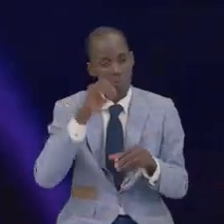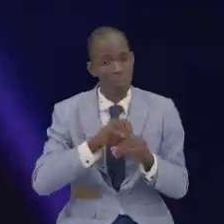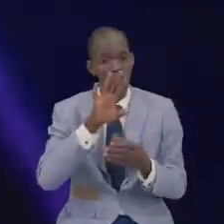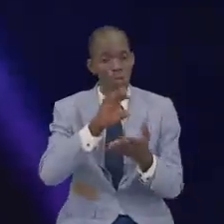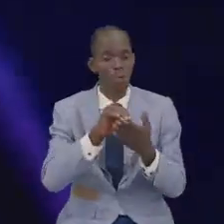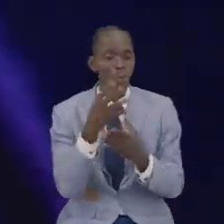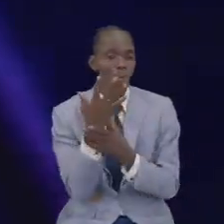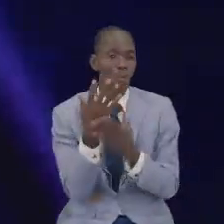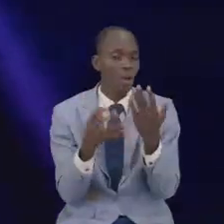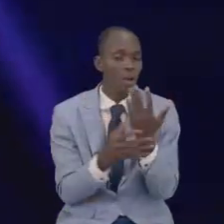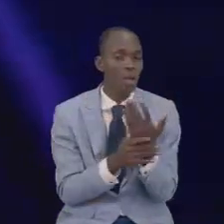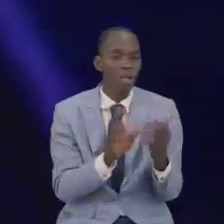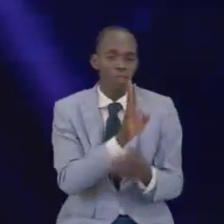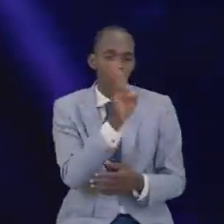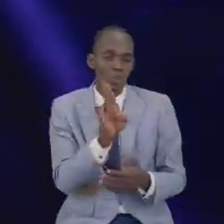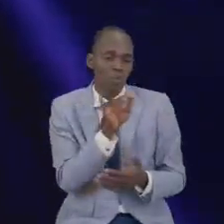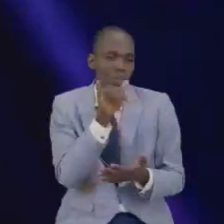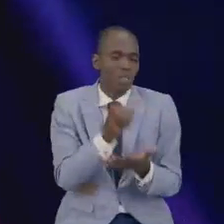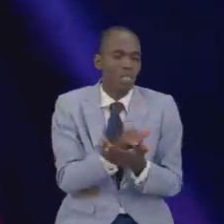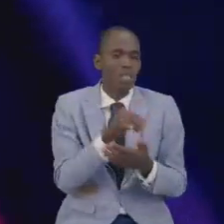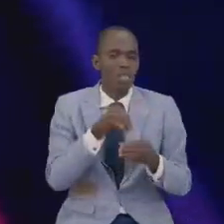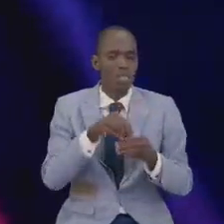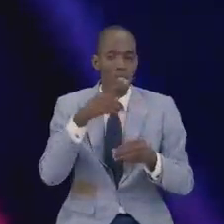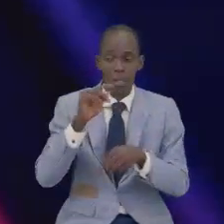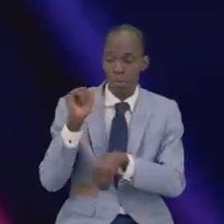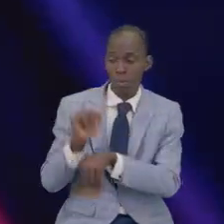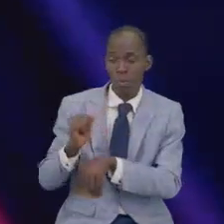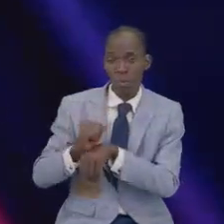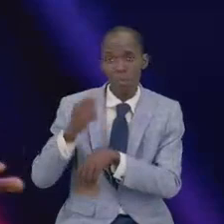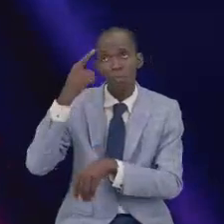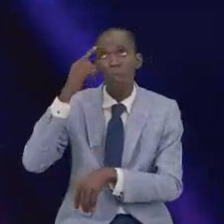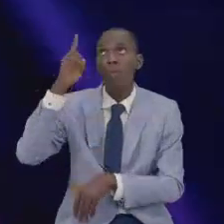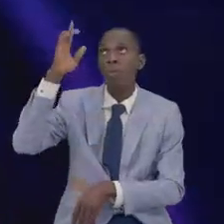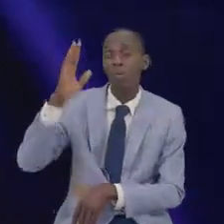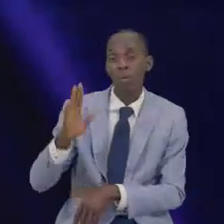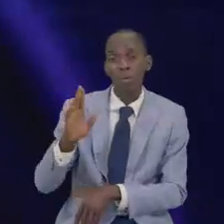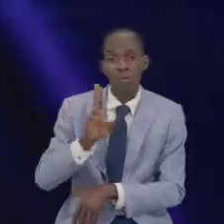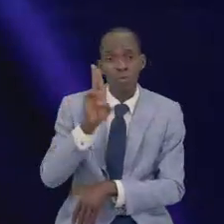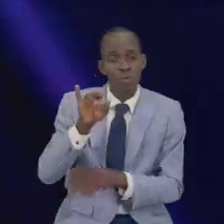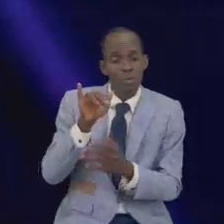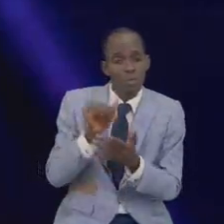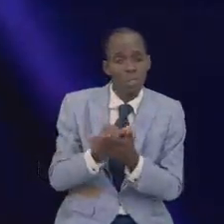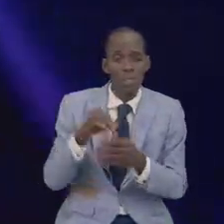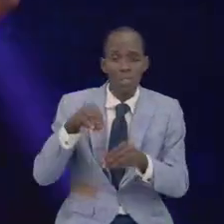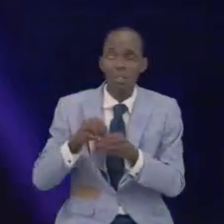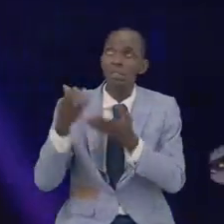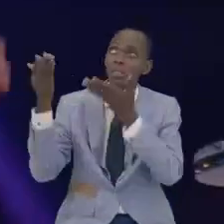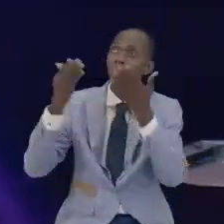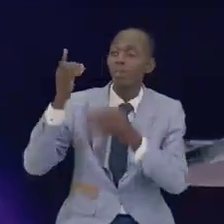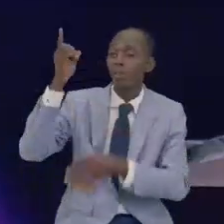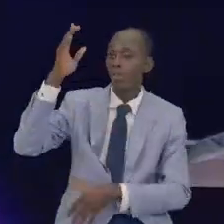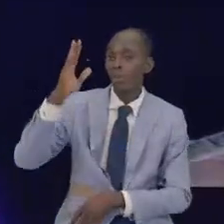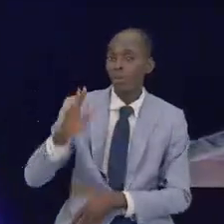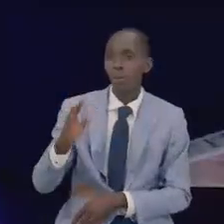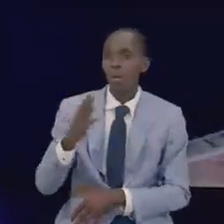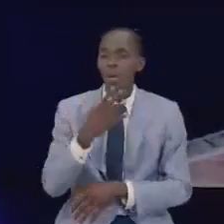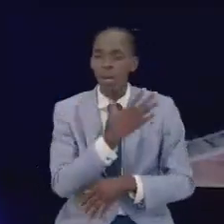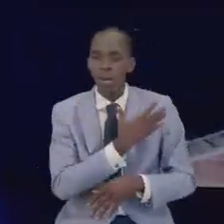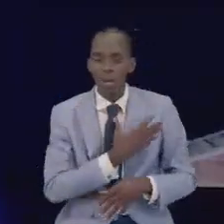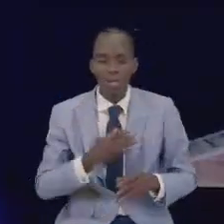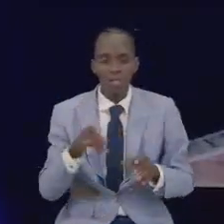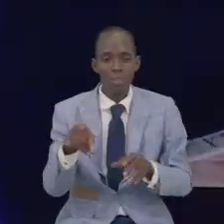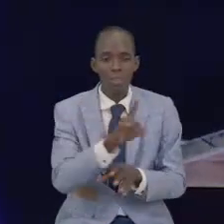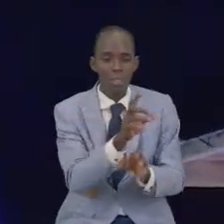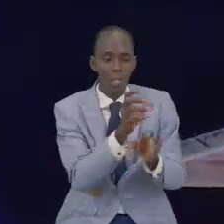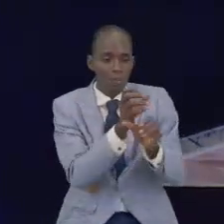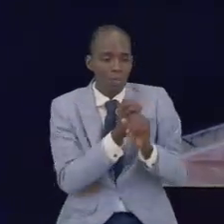use that in the work of God, and they use that in their Christian life, and it's all a devilish